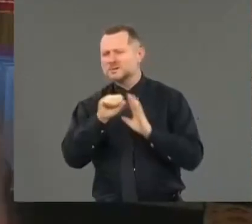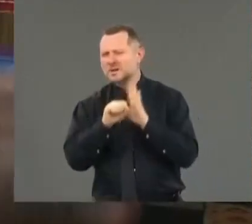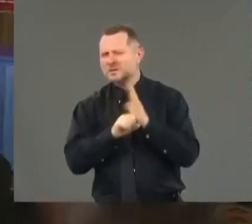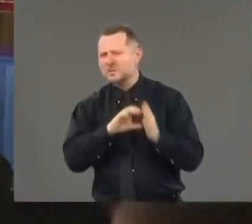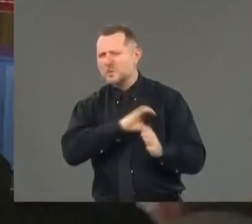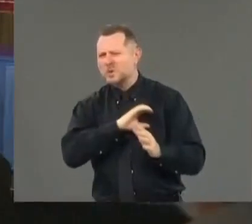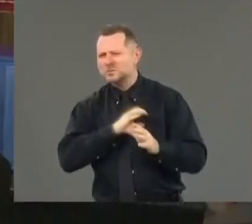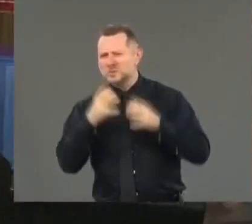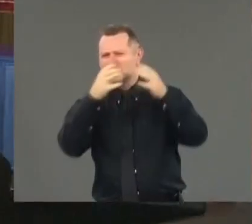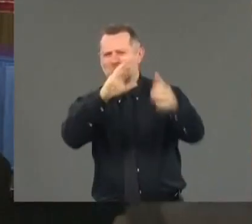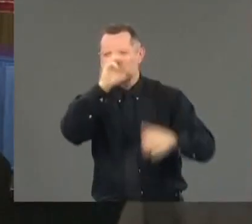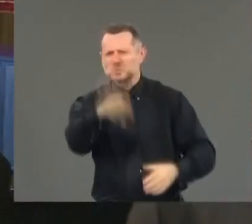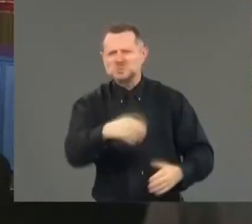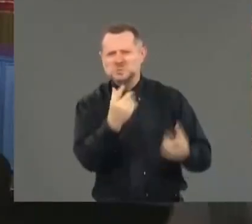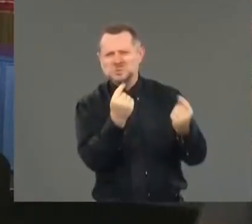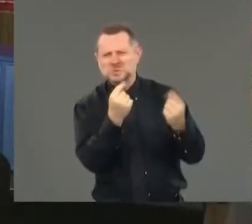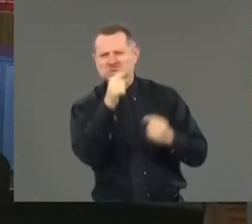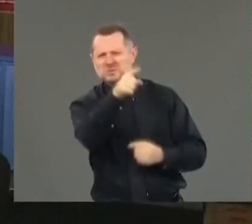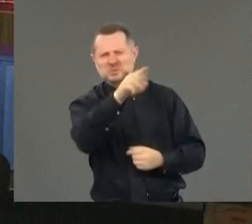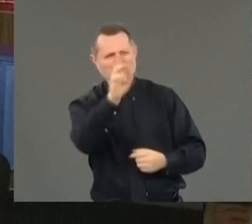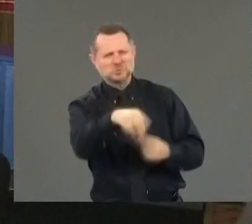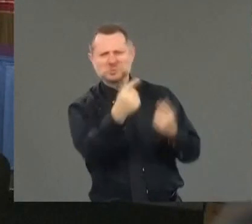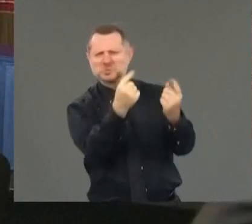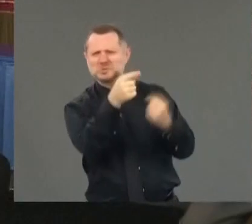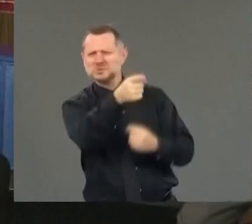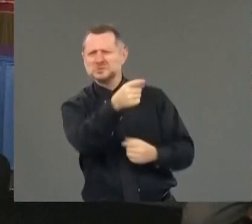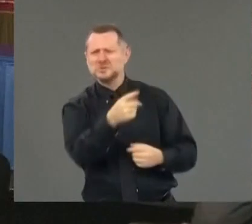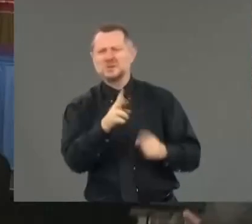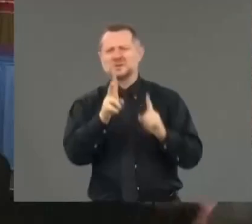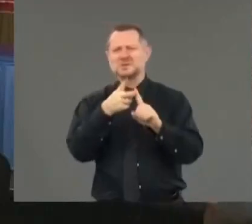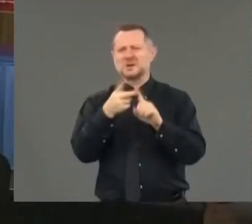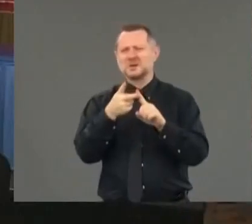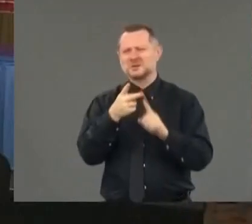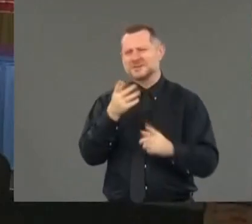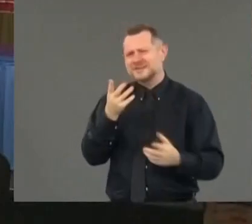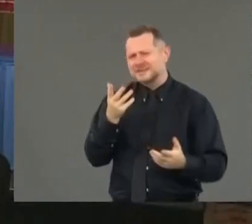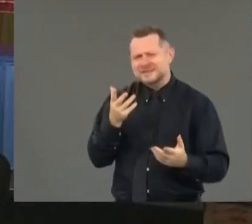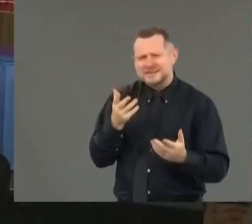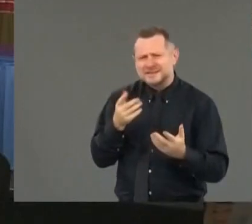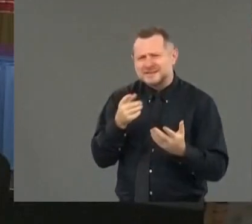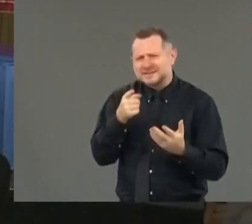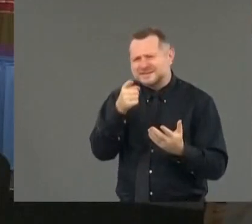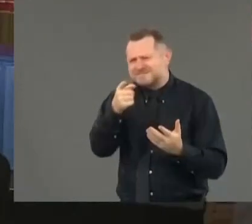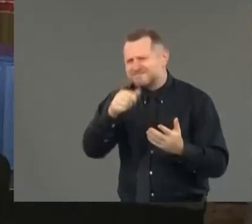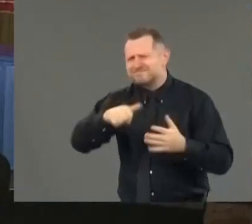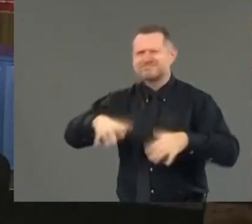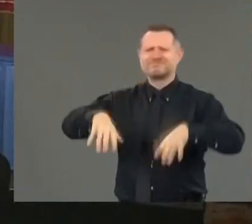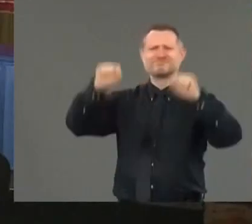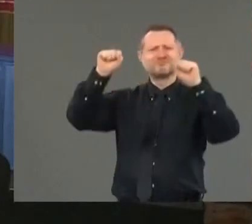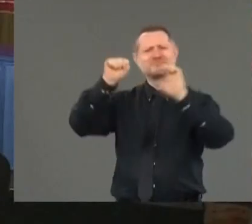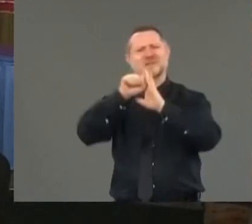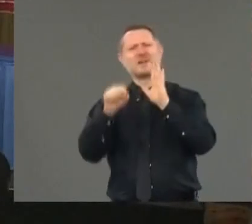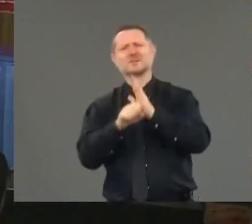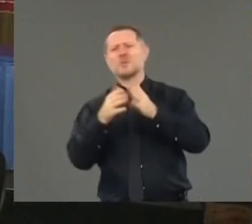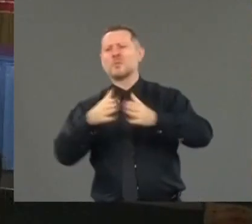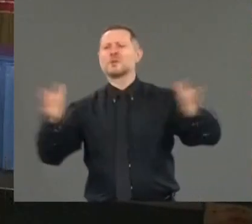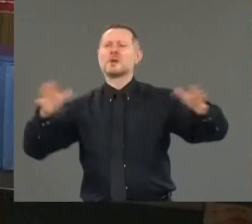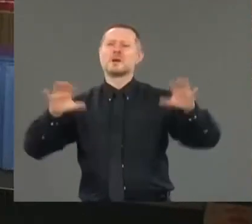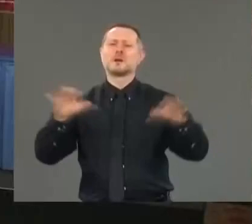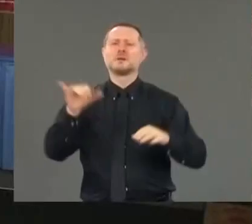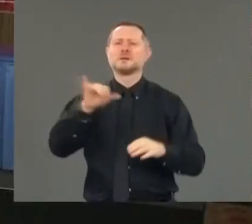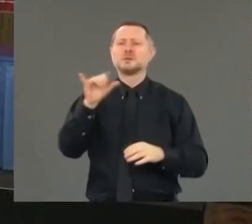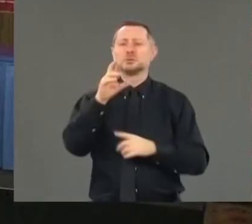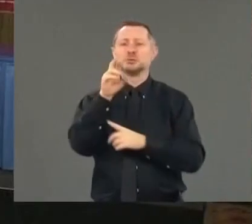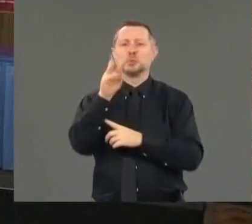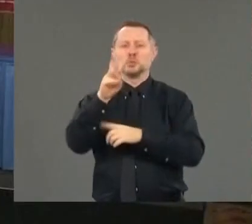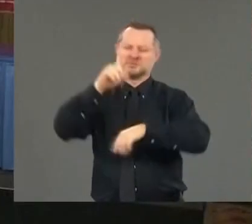What is their role going to be? And also, at what point do you step in and take some sort of statewide action, a curfew, deploying the